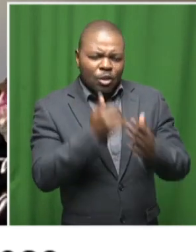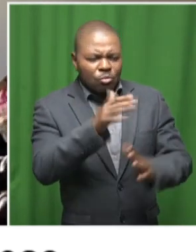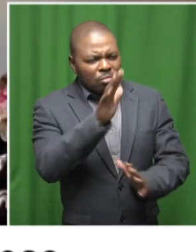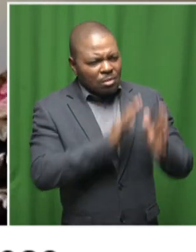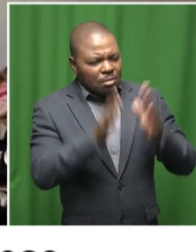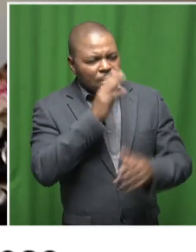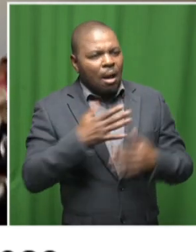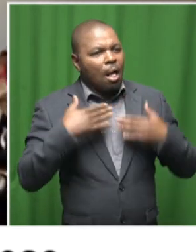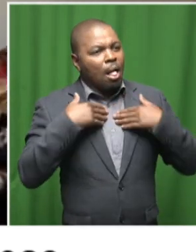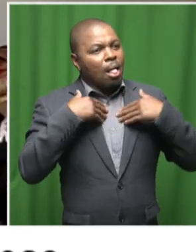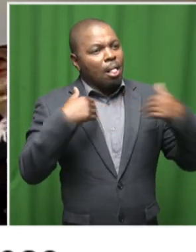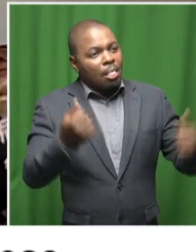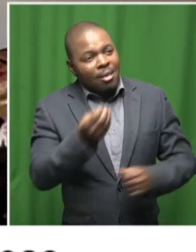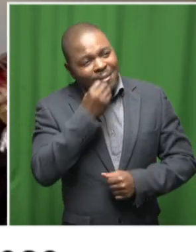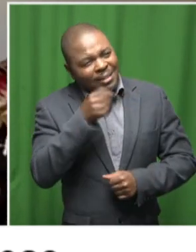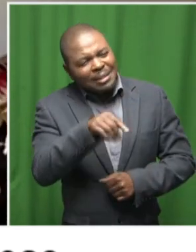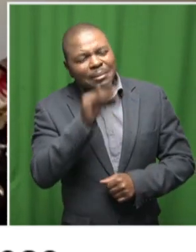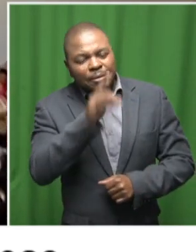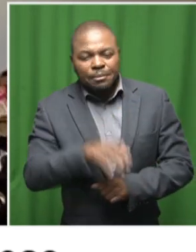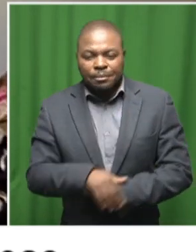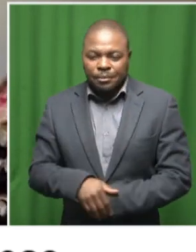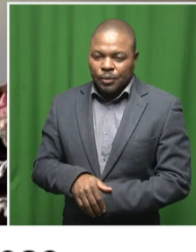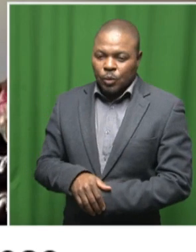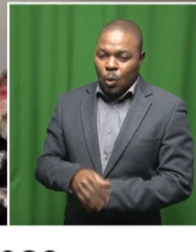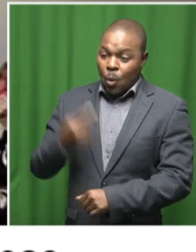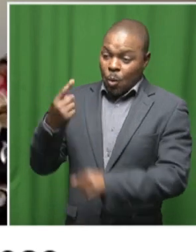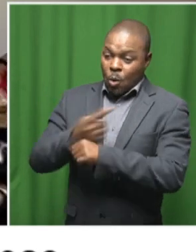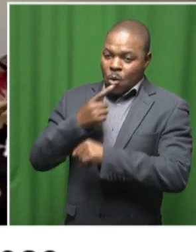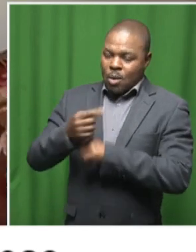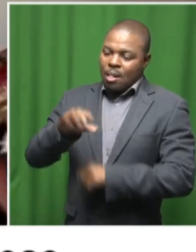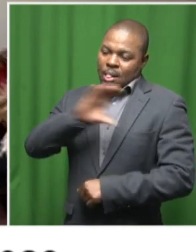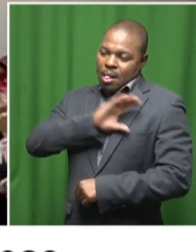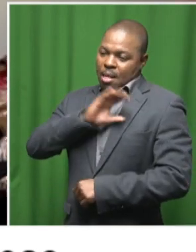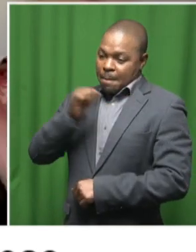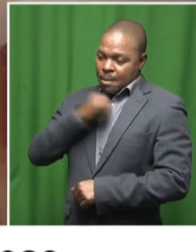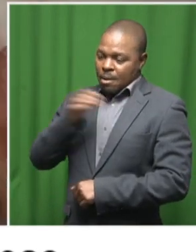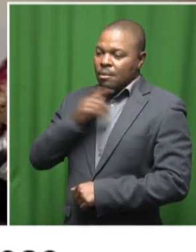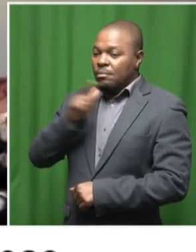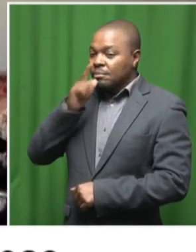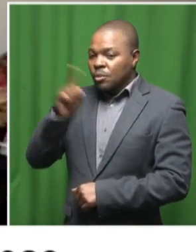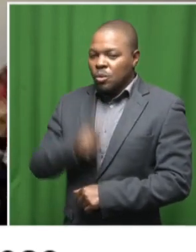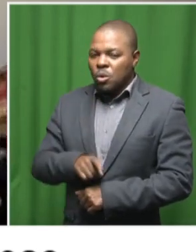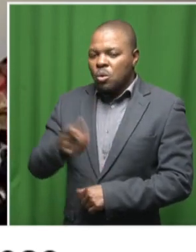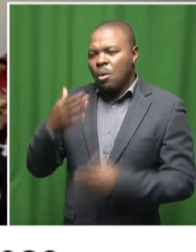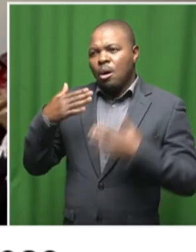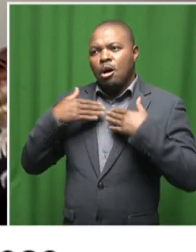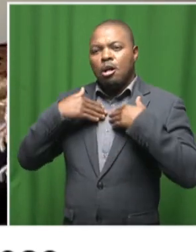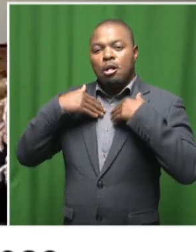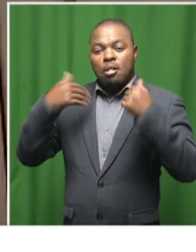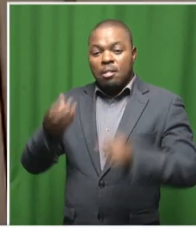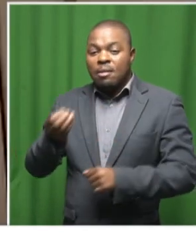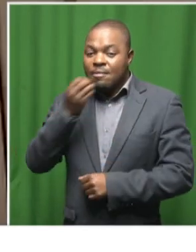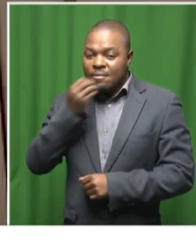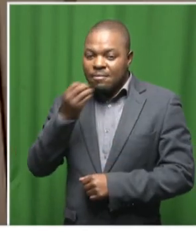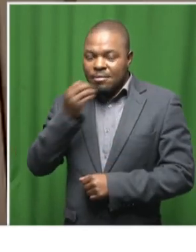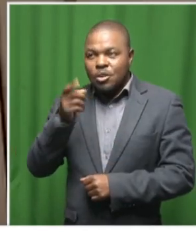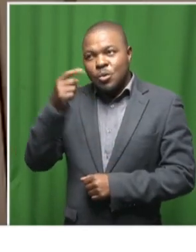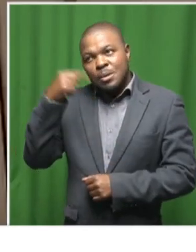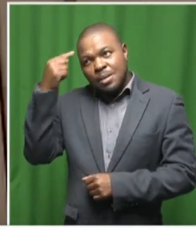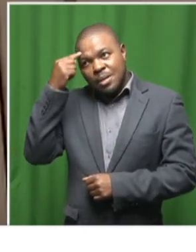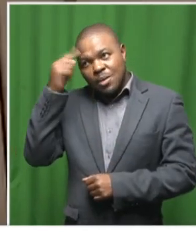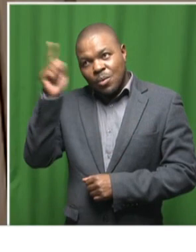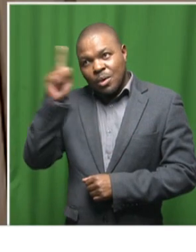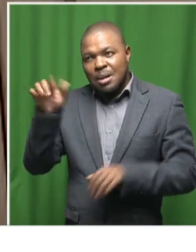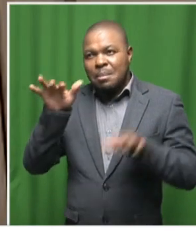eating? I always tell my clients that when you think of healthy eating, a lot of people want